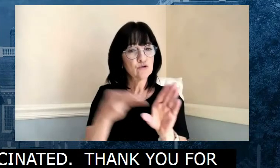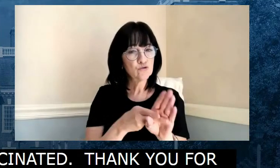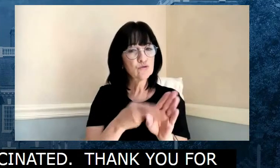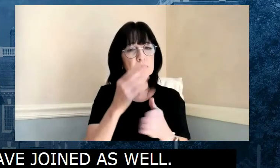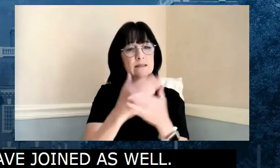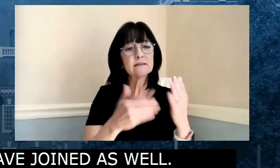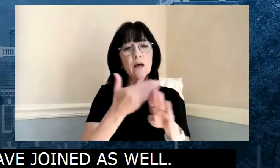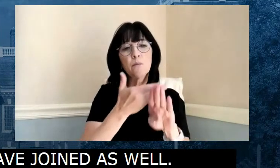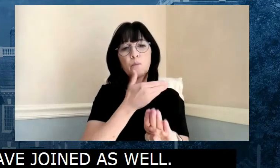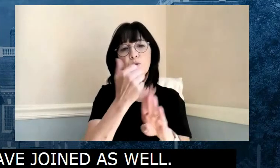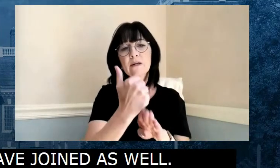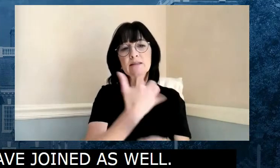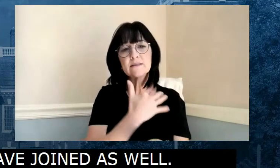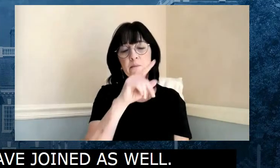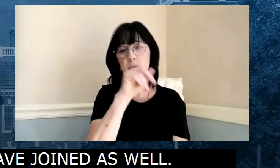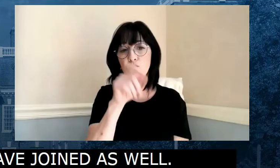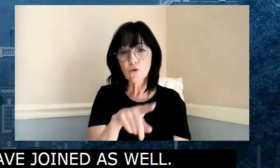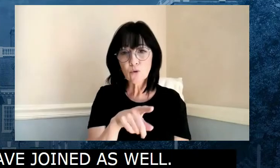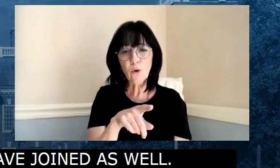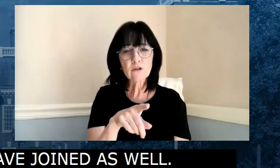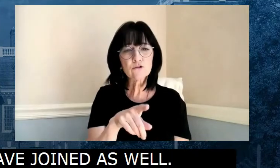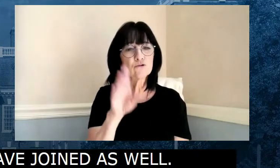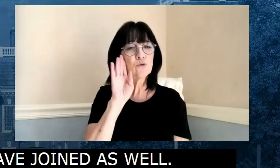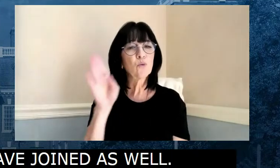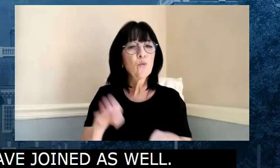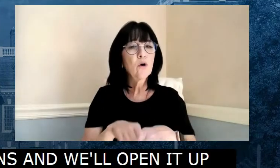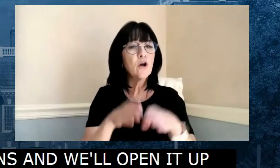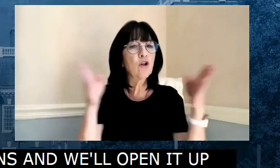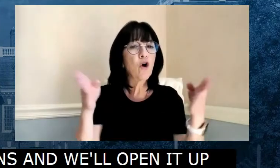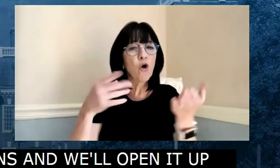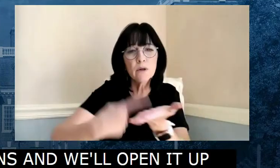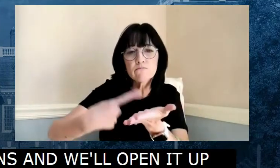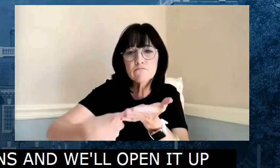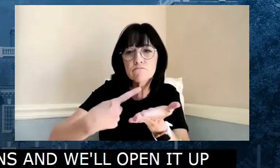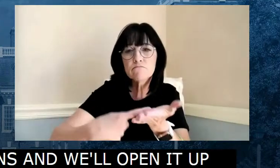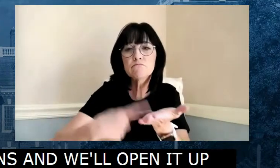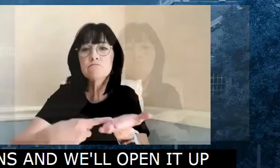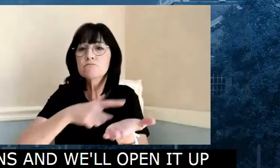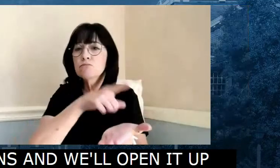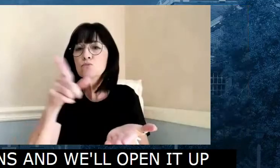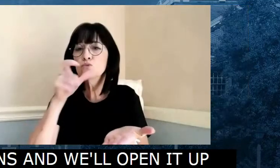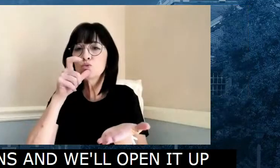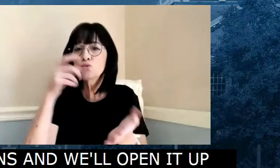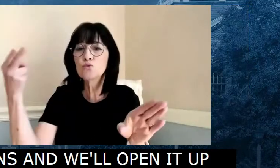and we'll open it up to those who are with us on the Zoom call.